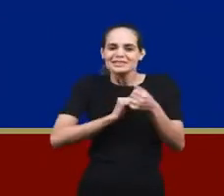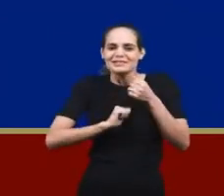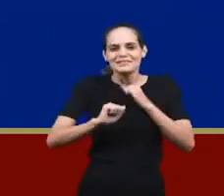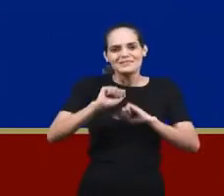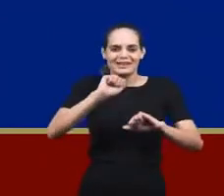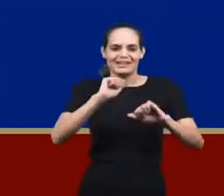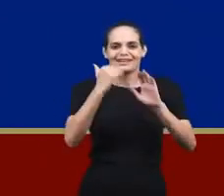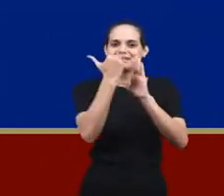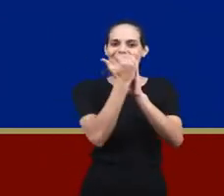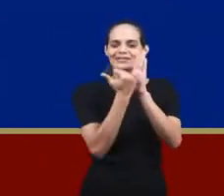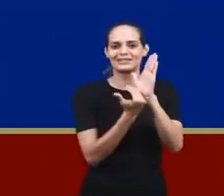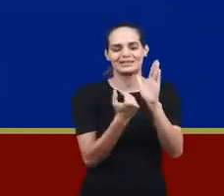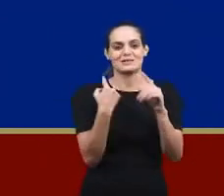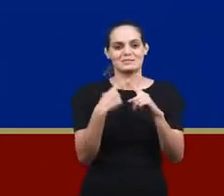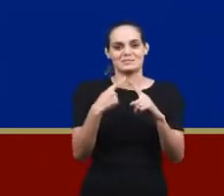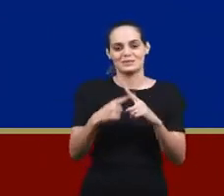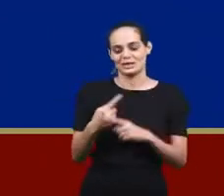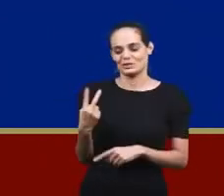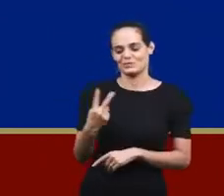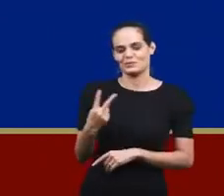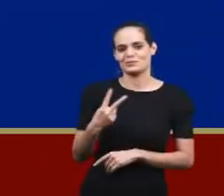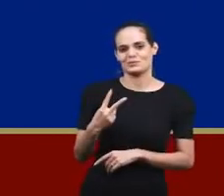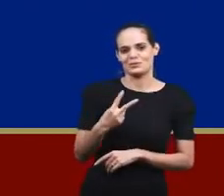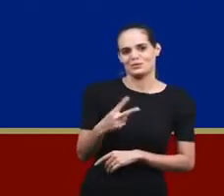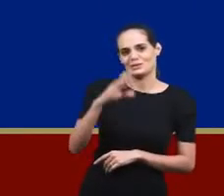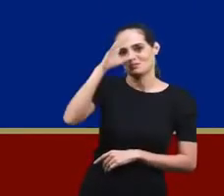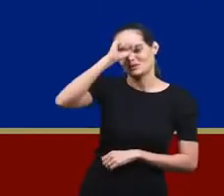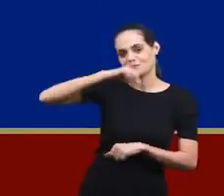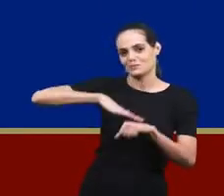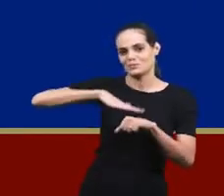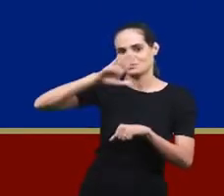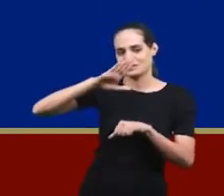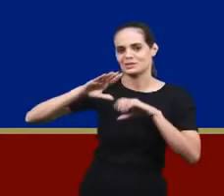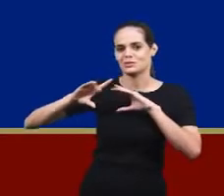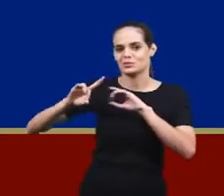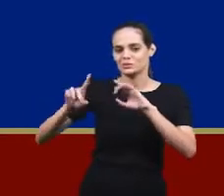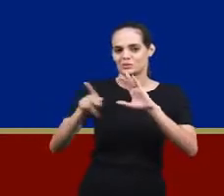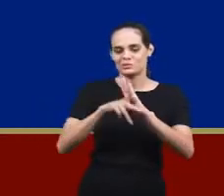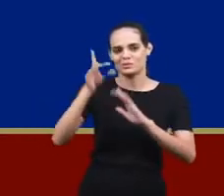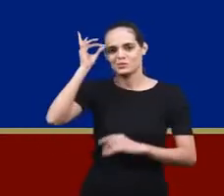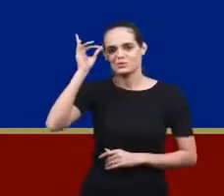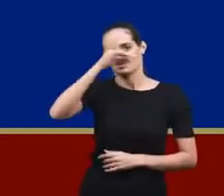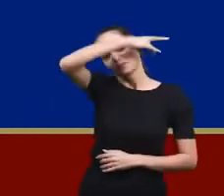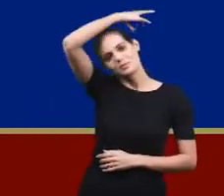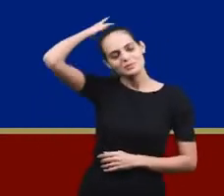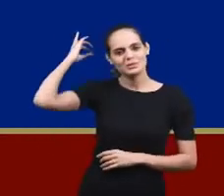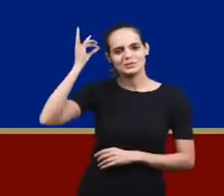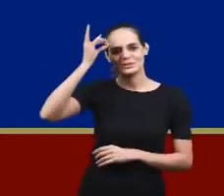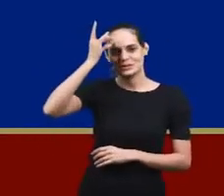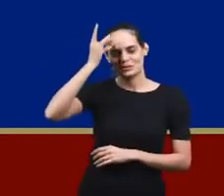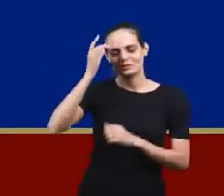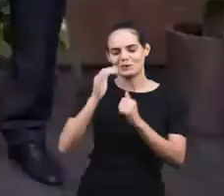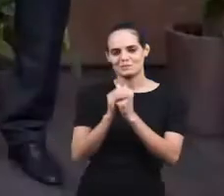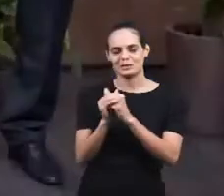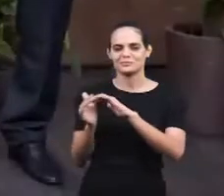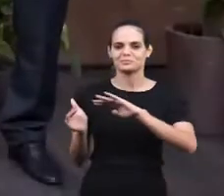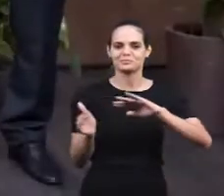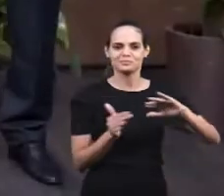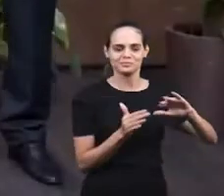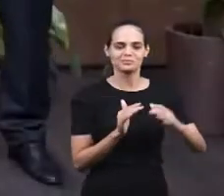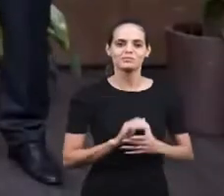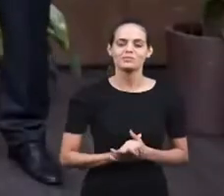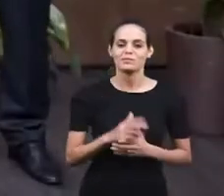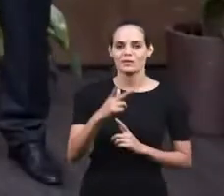on. With each program, we learn more of the doctrine of the Holy Spirit." Amen. Glory to